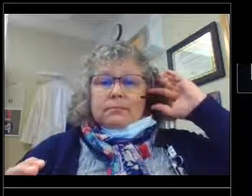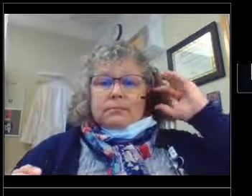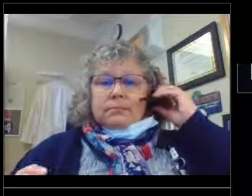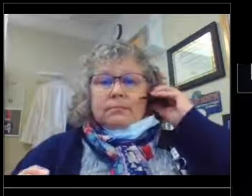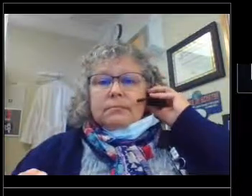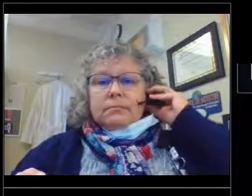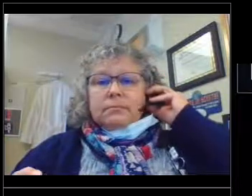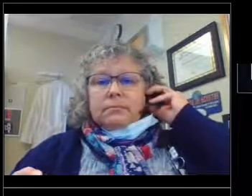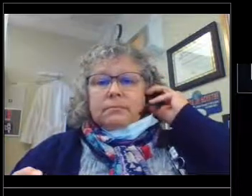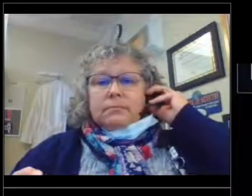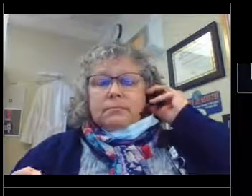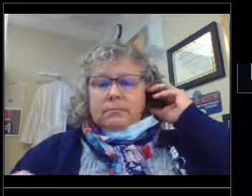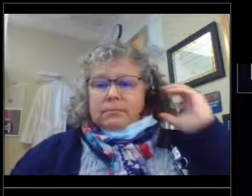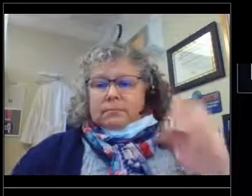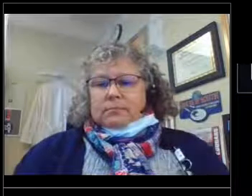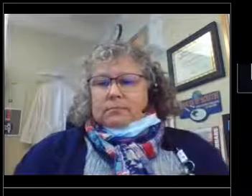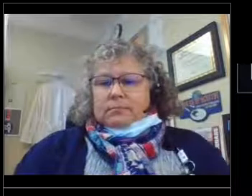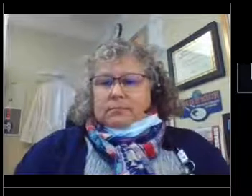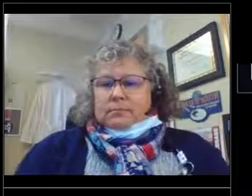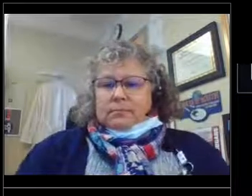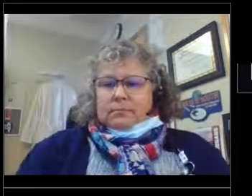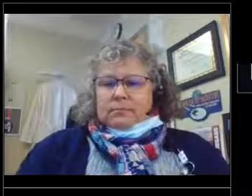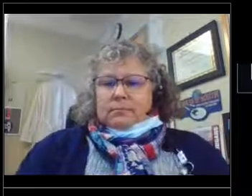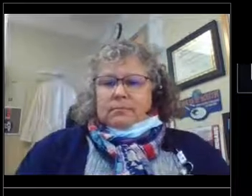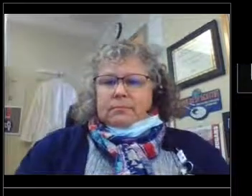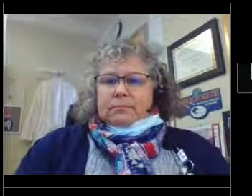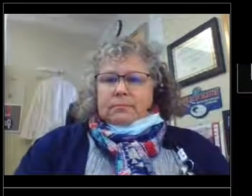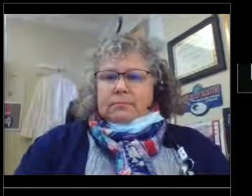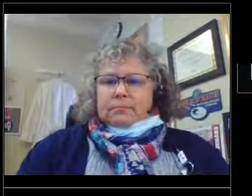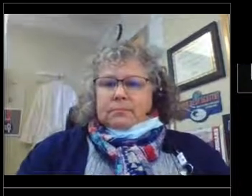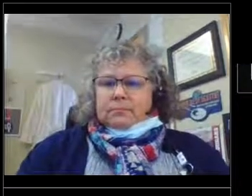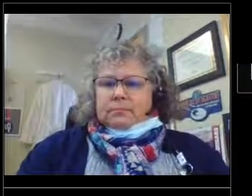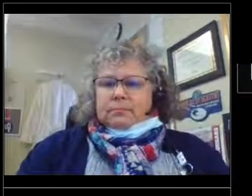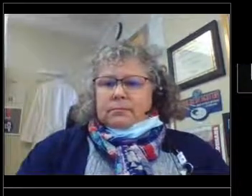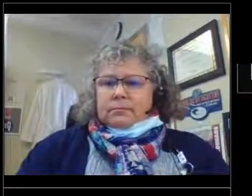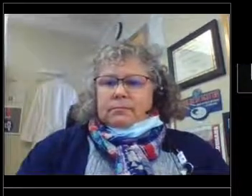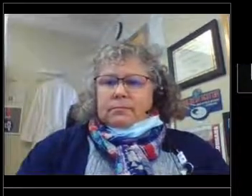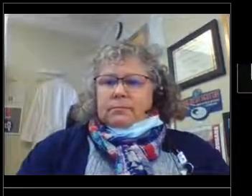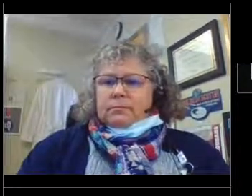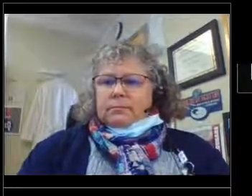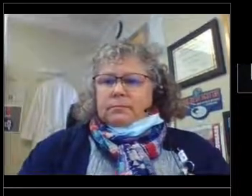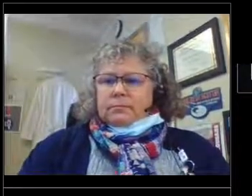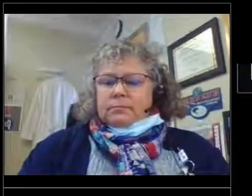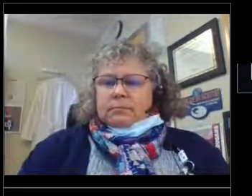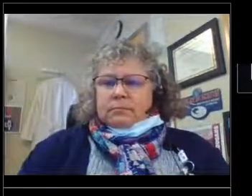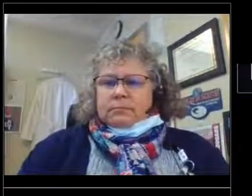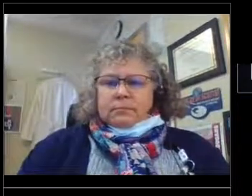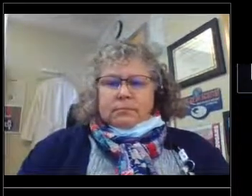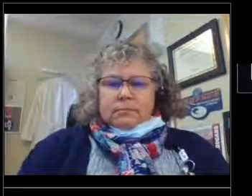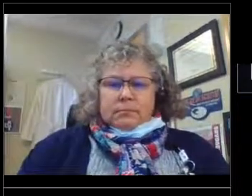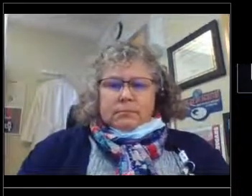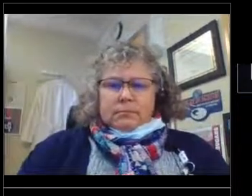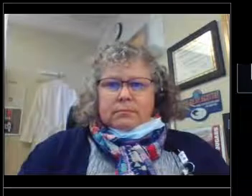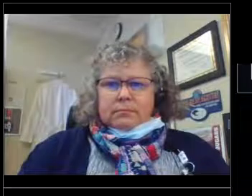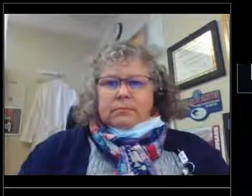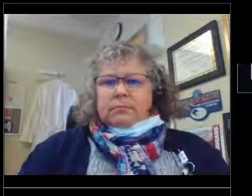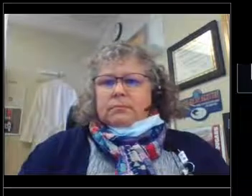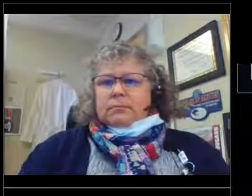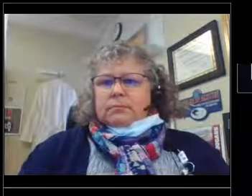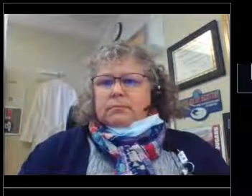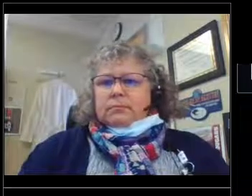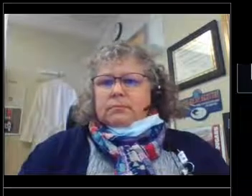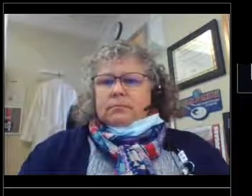we'll do our best to address all of your questions toward the end of the presentation. We hope that you do not have any technical difficulties, but if you do,